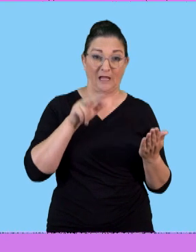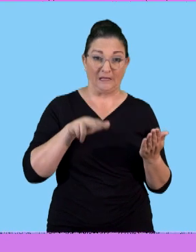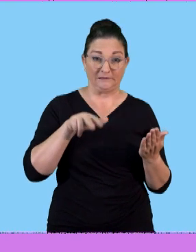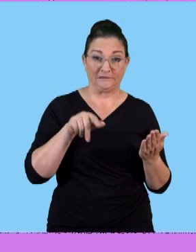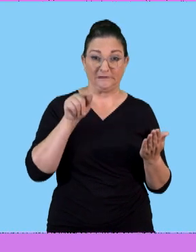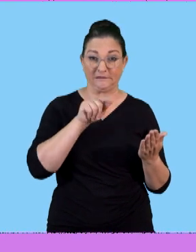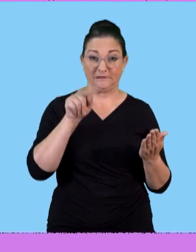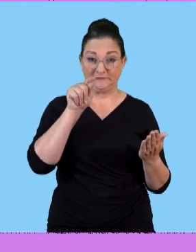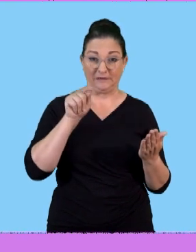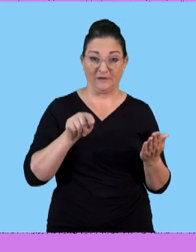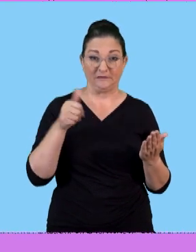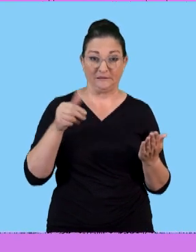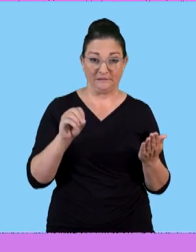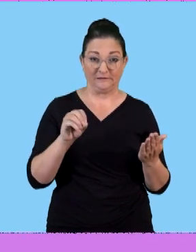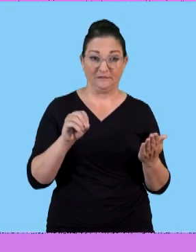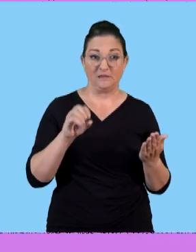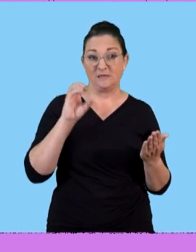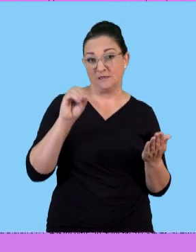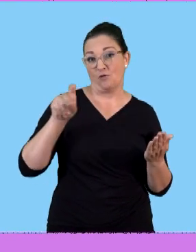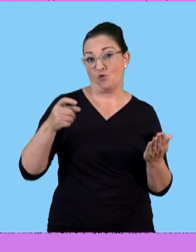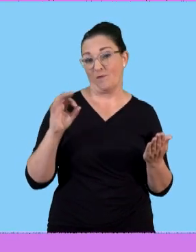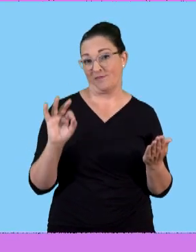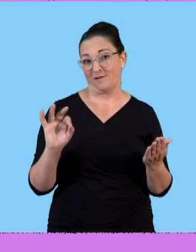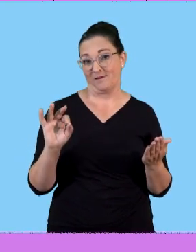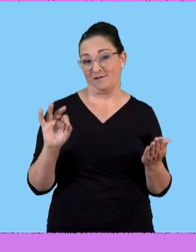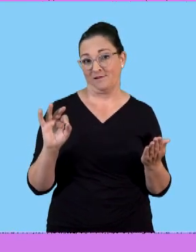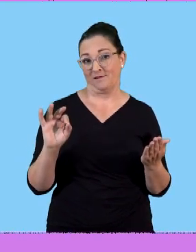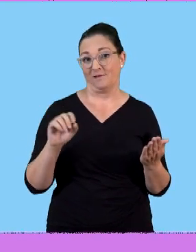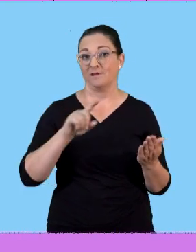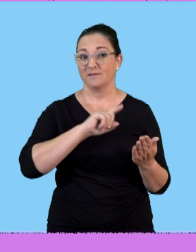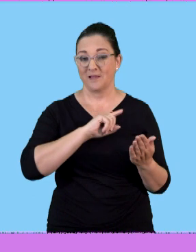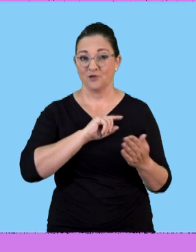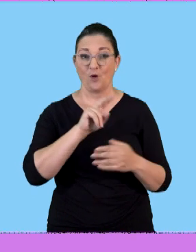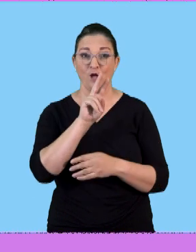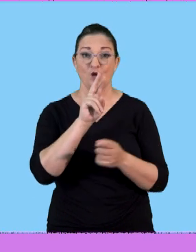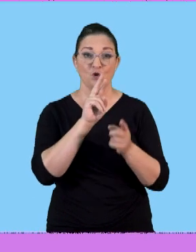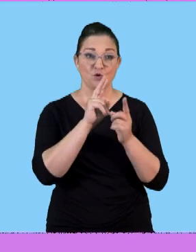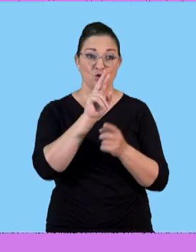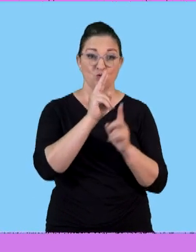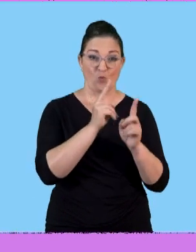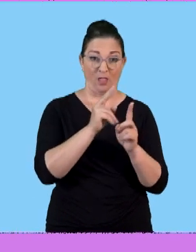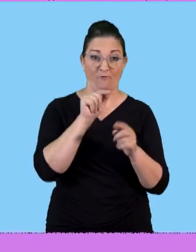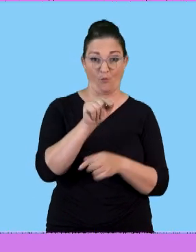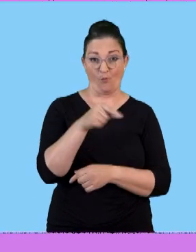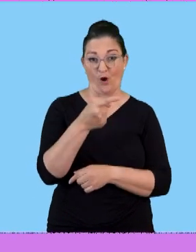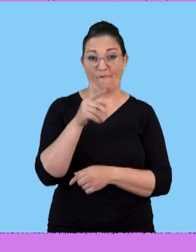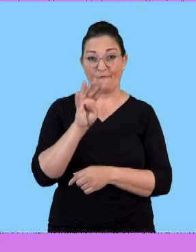simplify 18 divided by 60, it will give me 0,3, right? So I'll type in 12.4